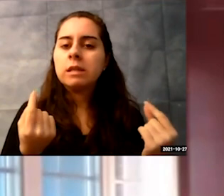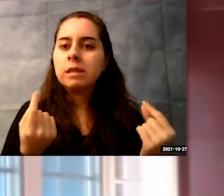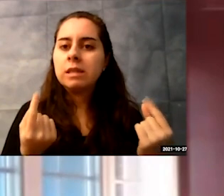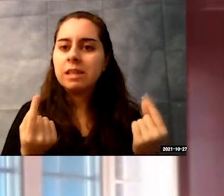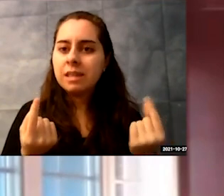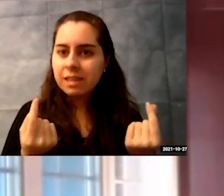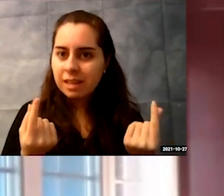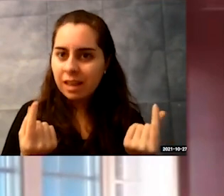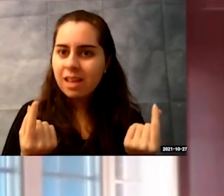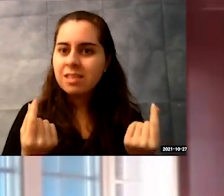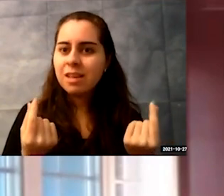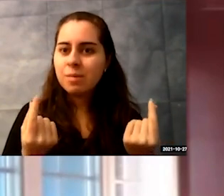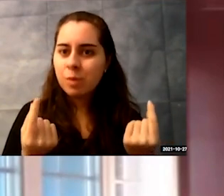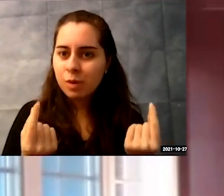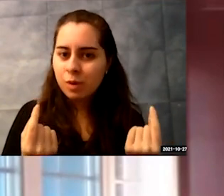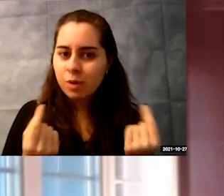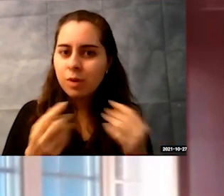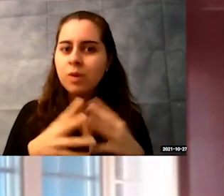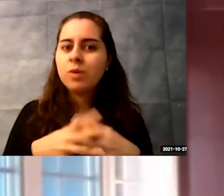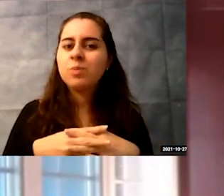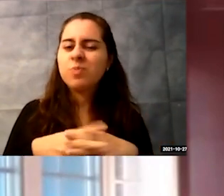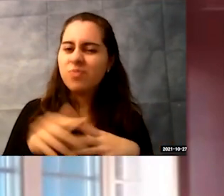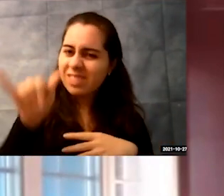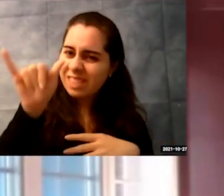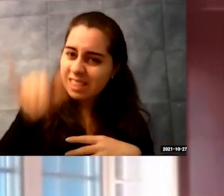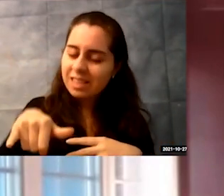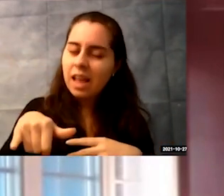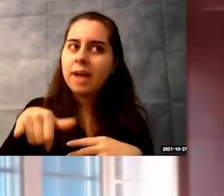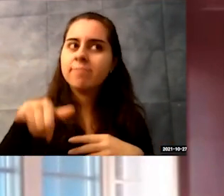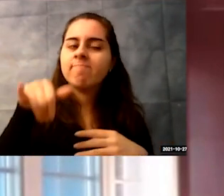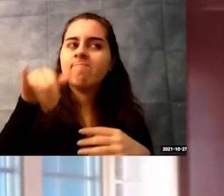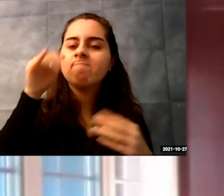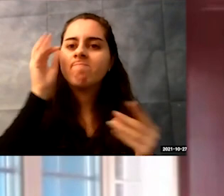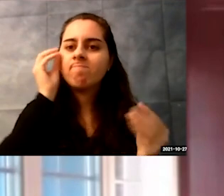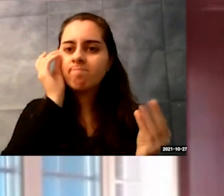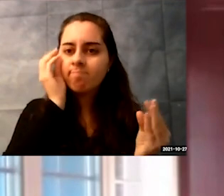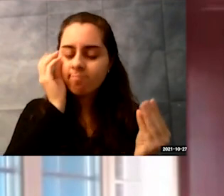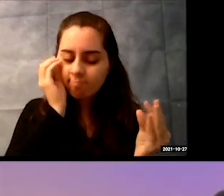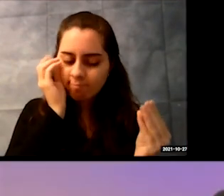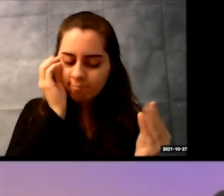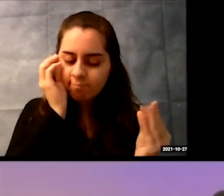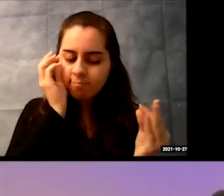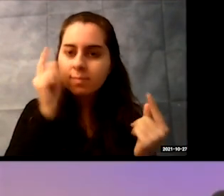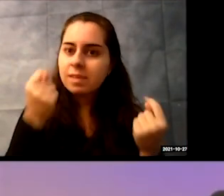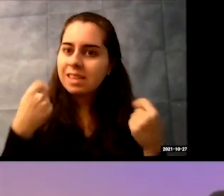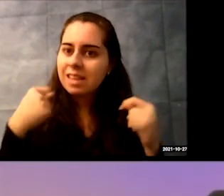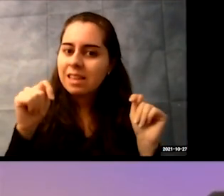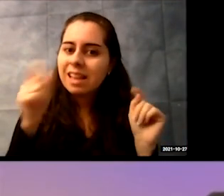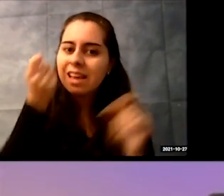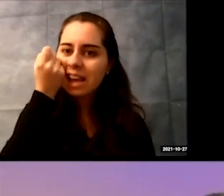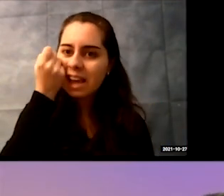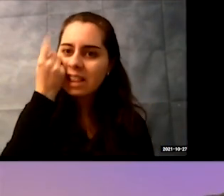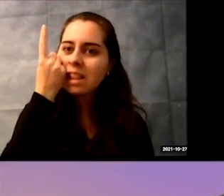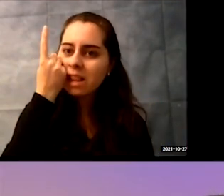think that is the issue that we have to sort of grapple with and try to come to terms with. And how does